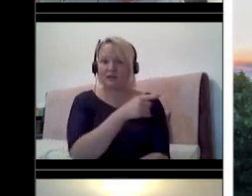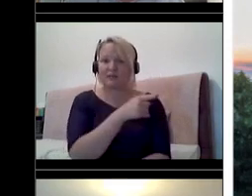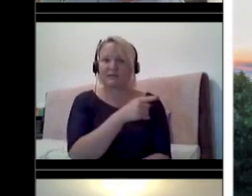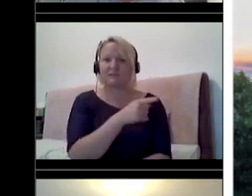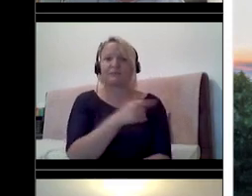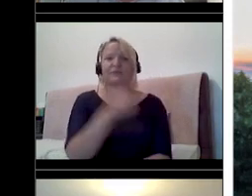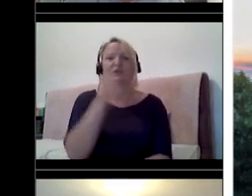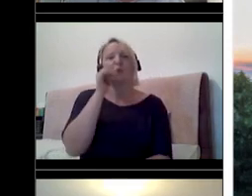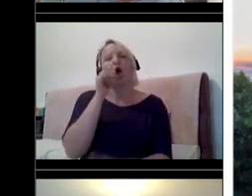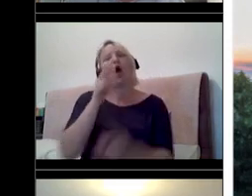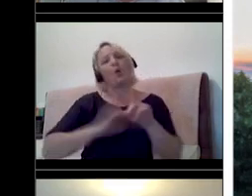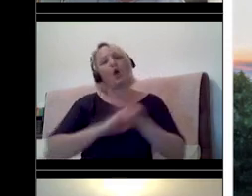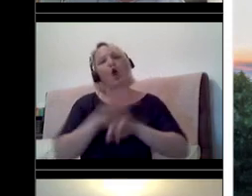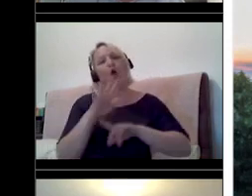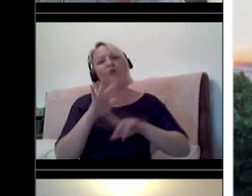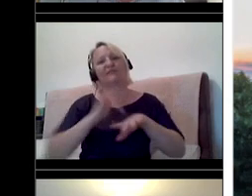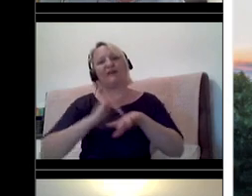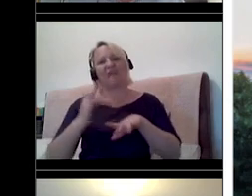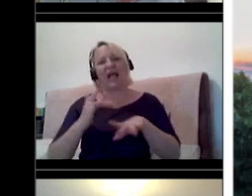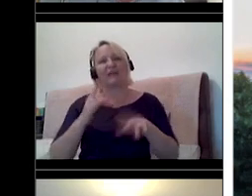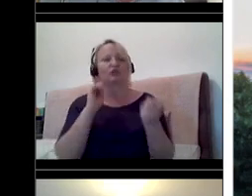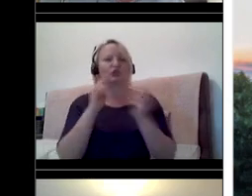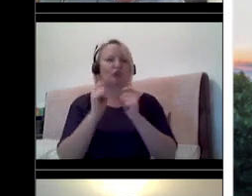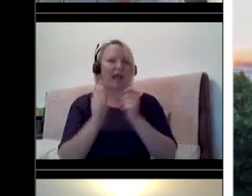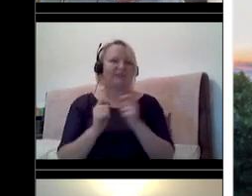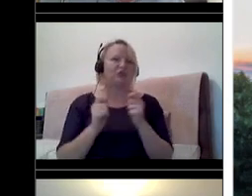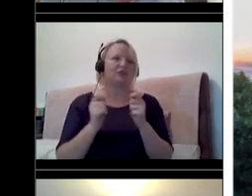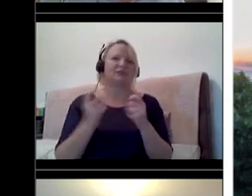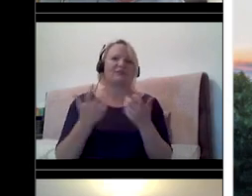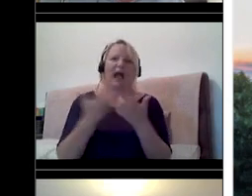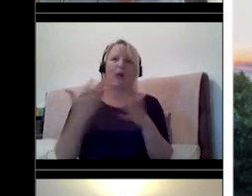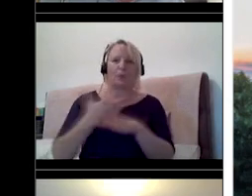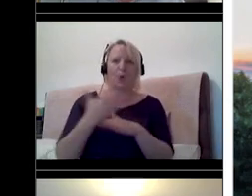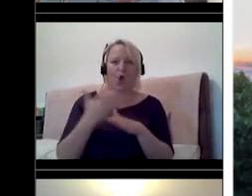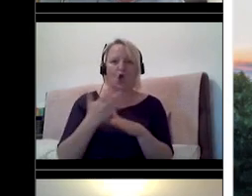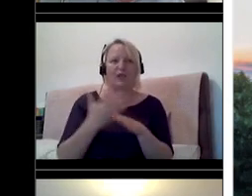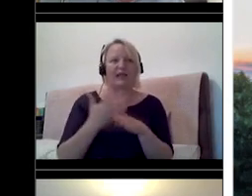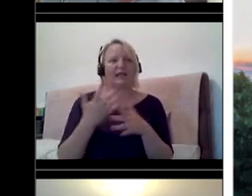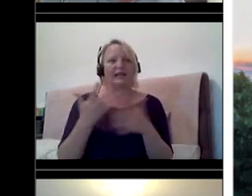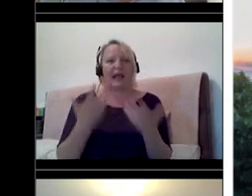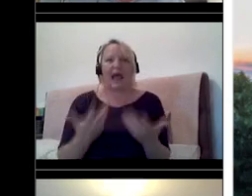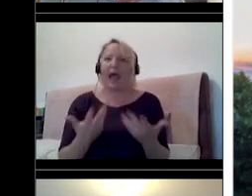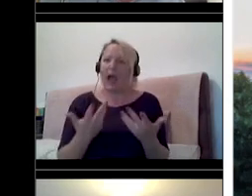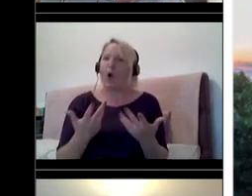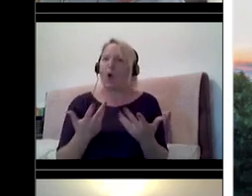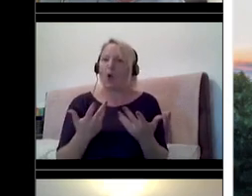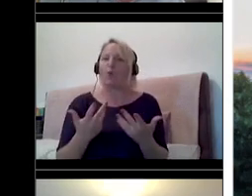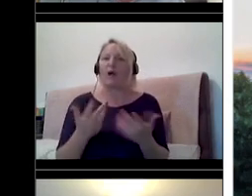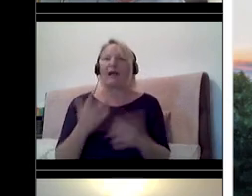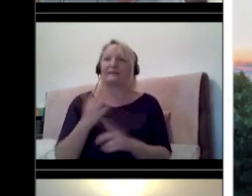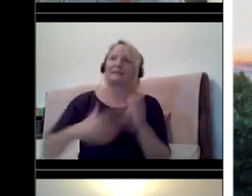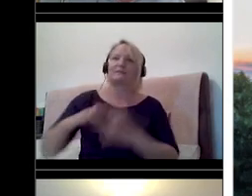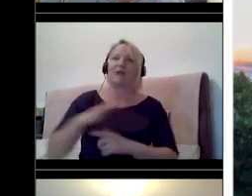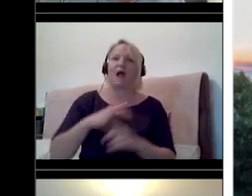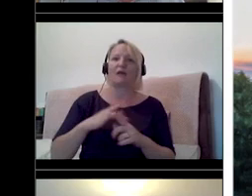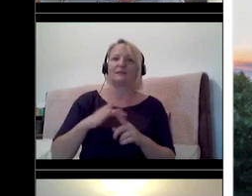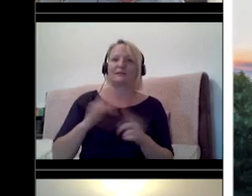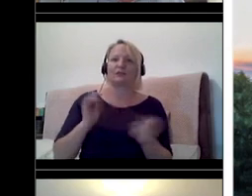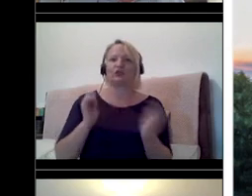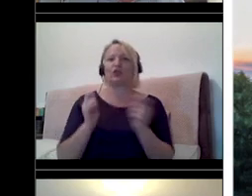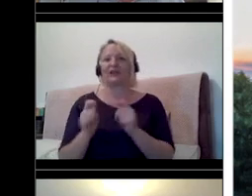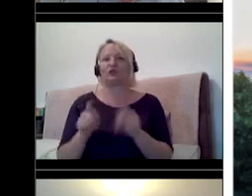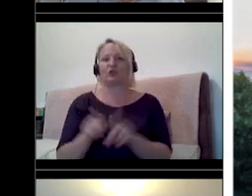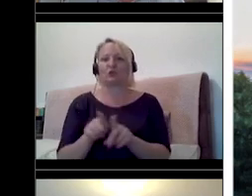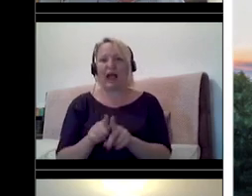forward and is likely to affect a lot of different things about our society, what we have seen is that the Dartford